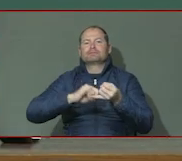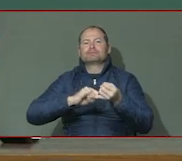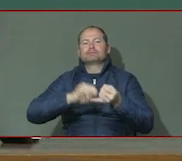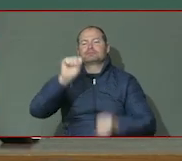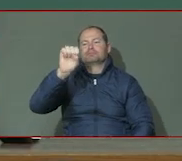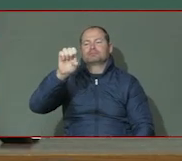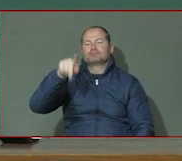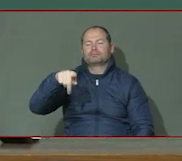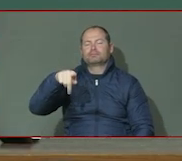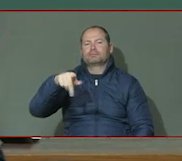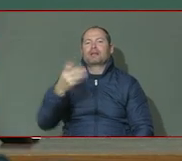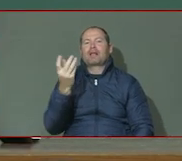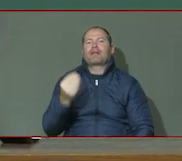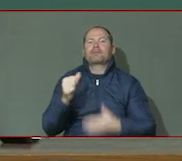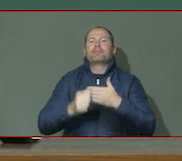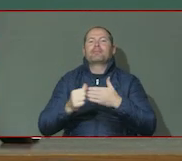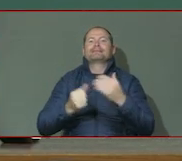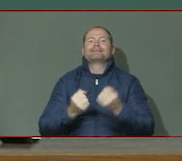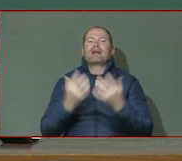6 months.